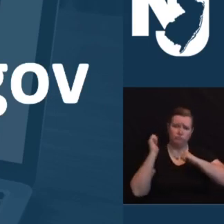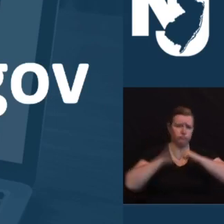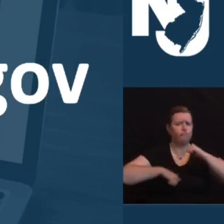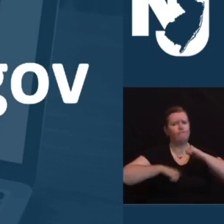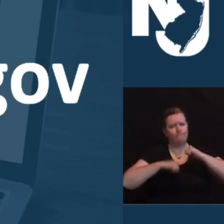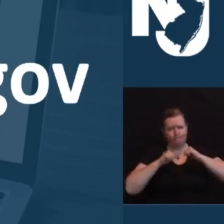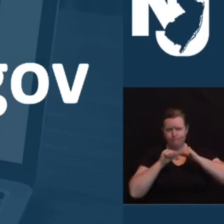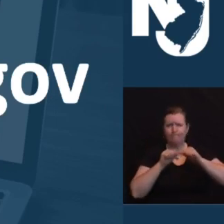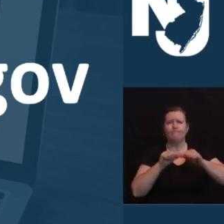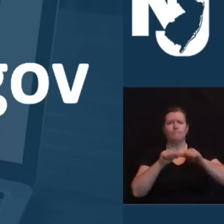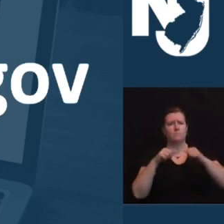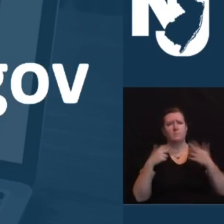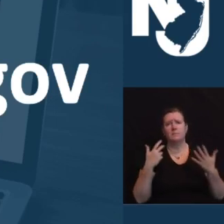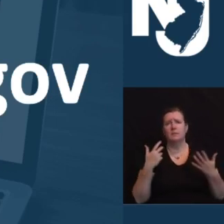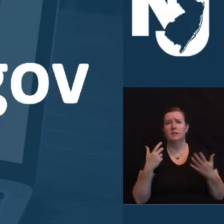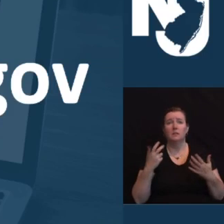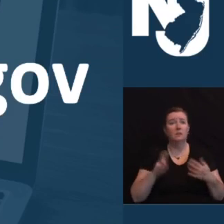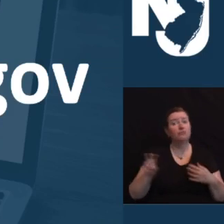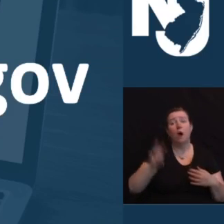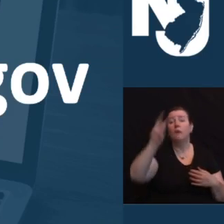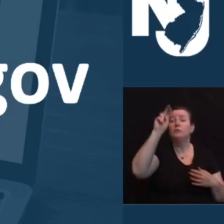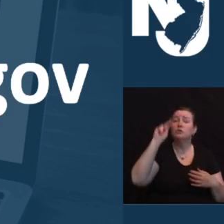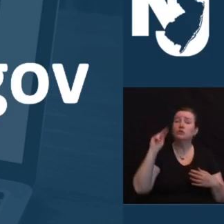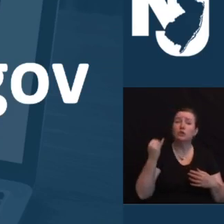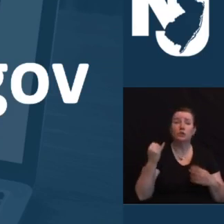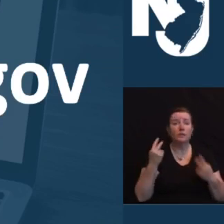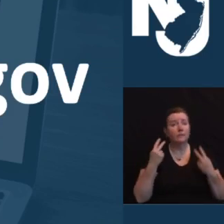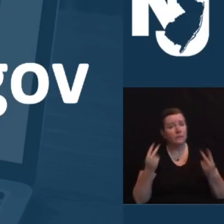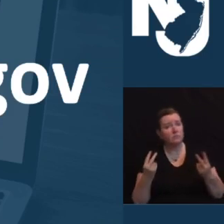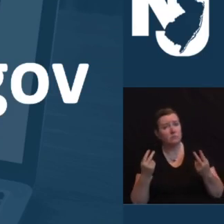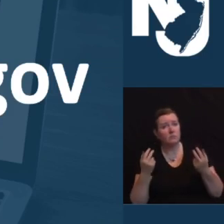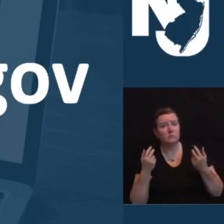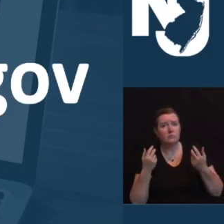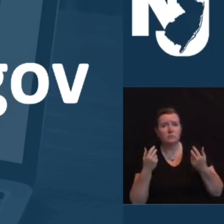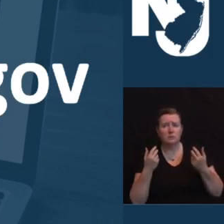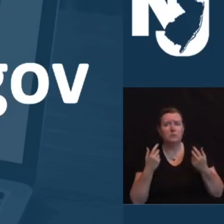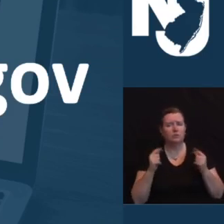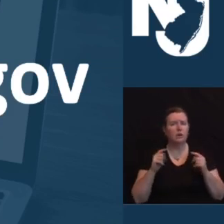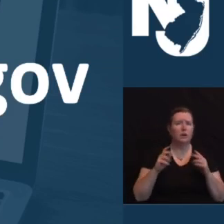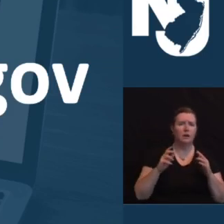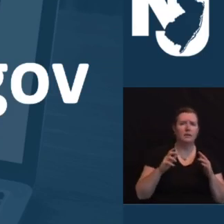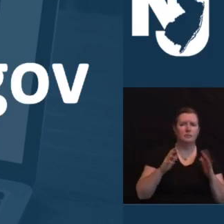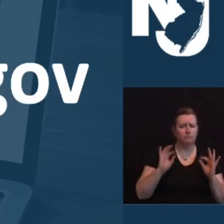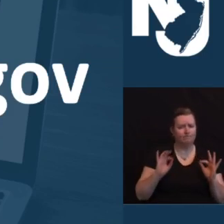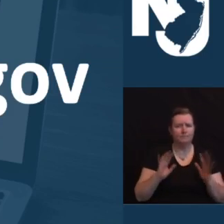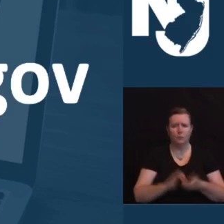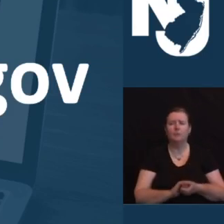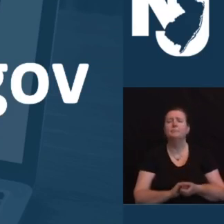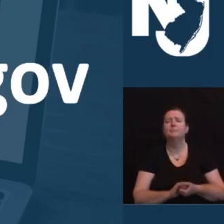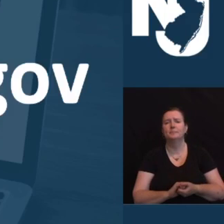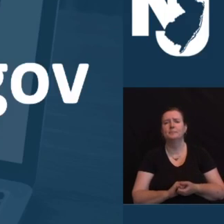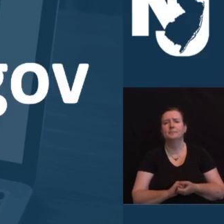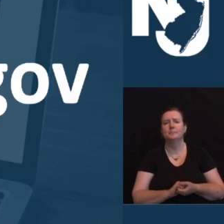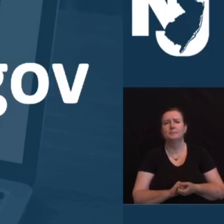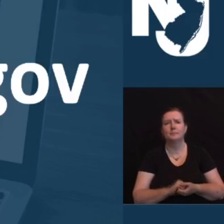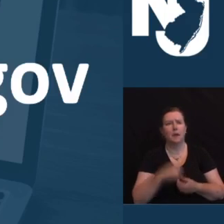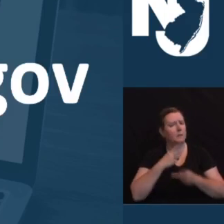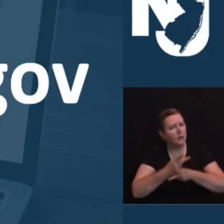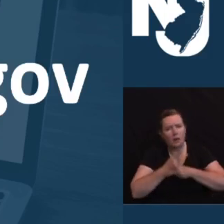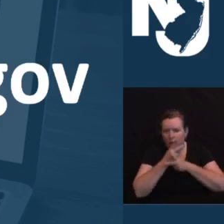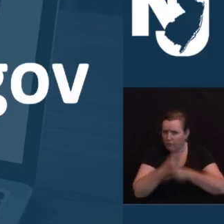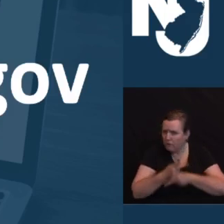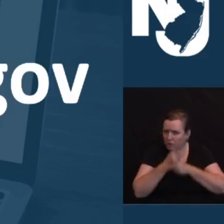travel across our state, and by the way, I'm trying to do more and more as I can within the reasons of being responsible about that travel, I see so